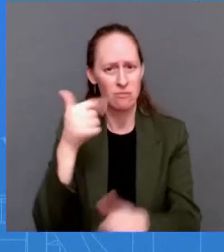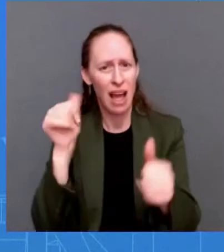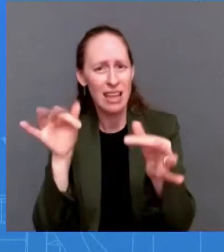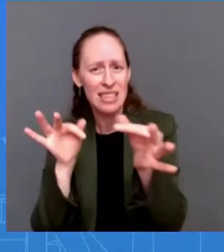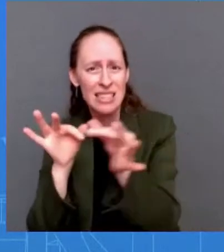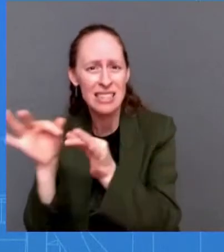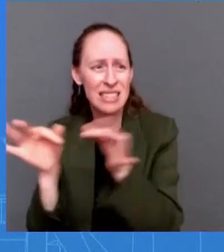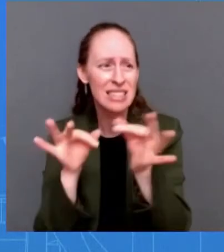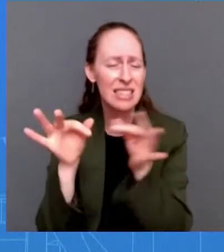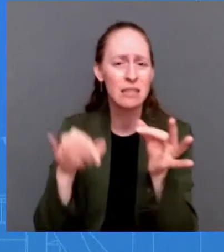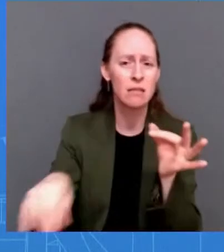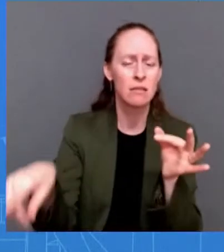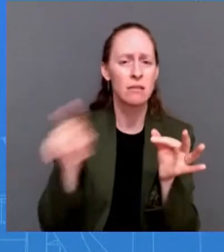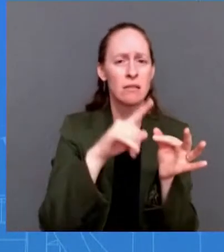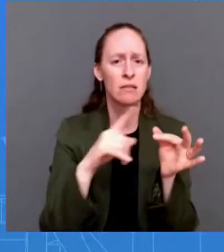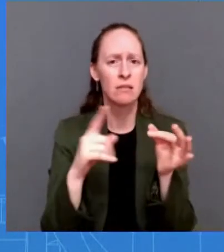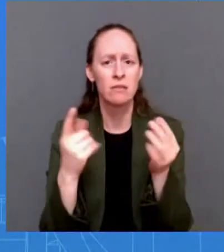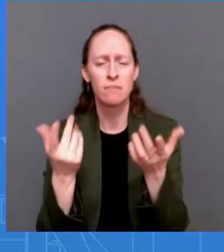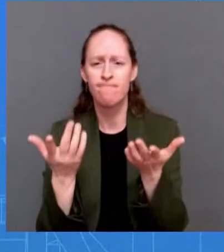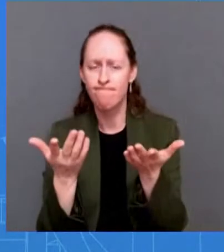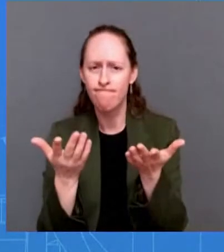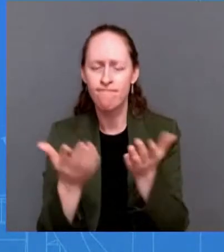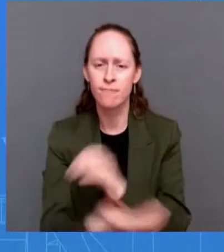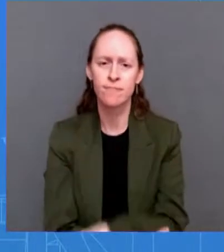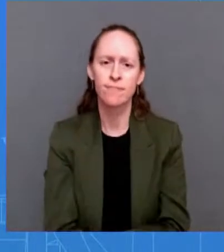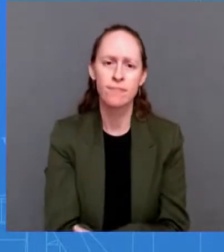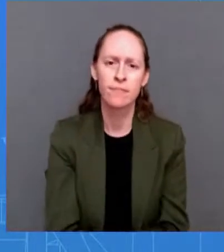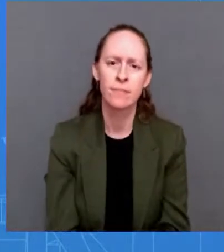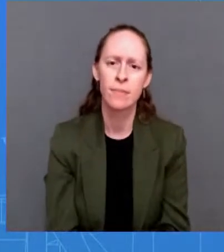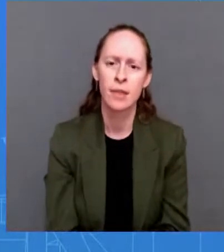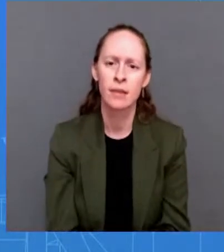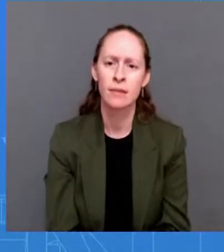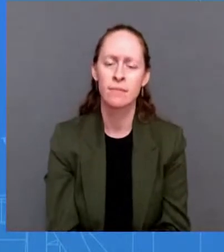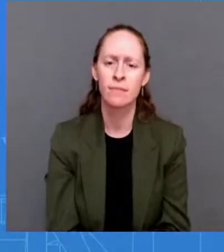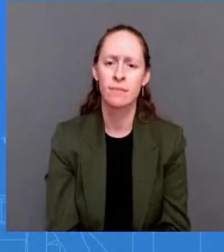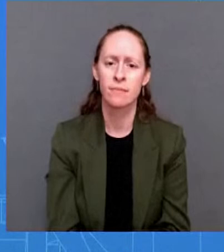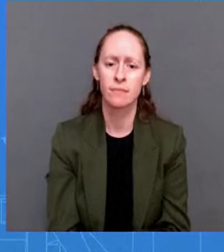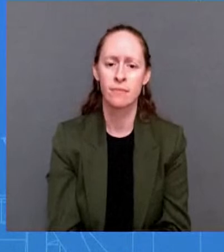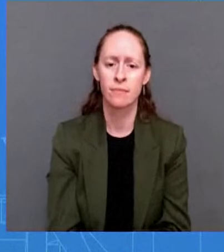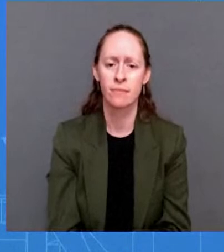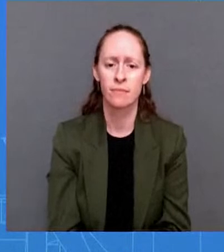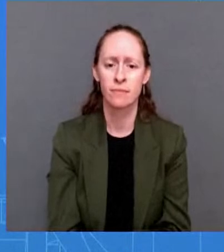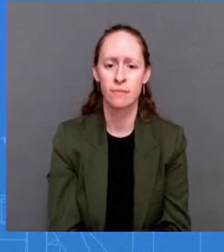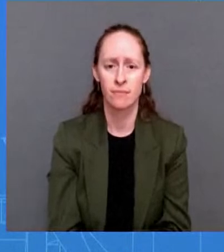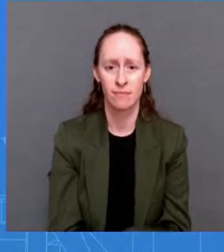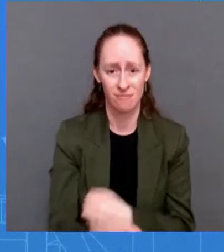intradermal approach and talk about it. And then let me go to Dr. Walensky and see if she wants to add anything.